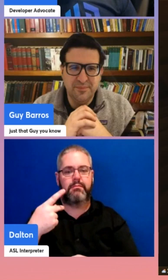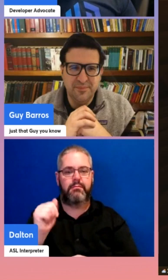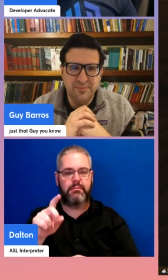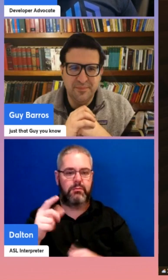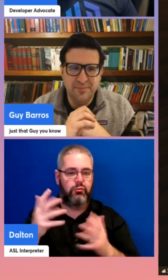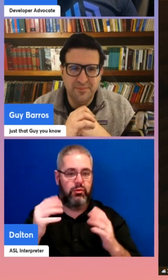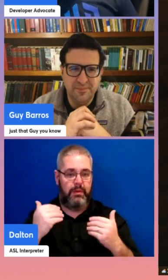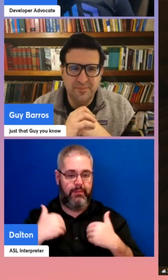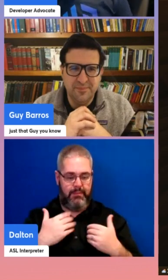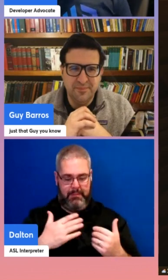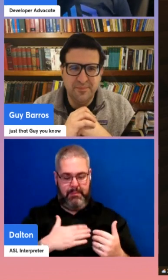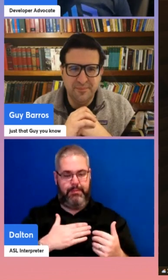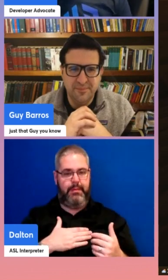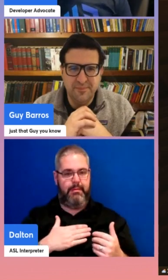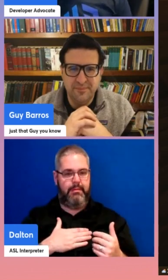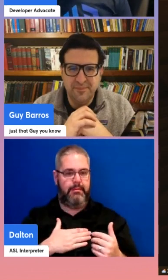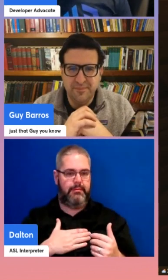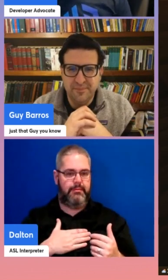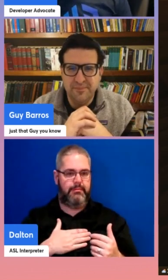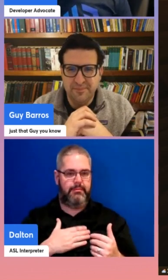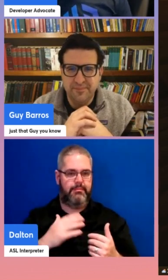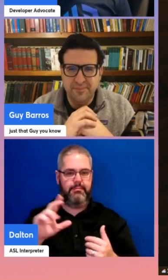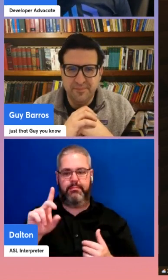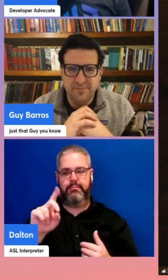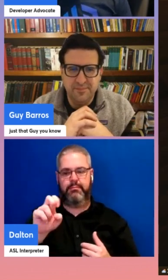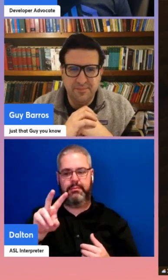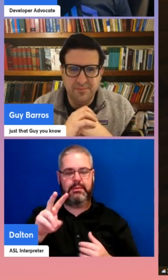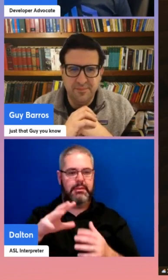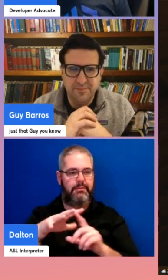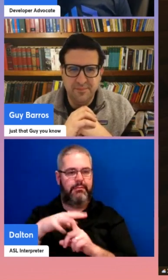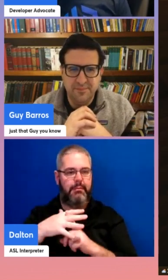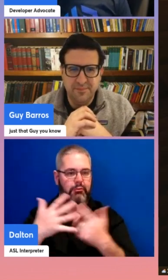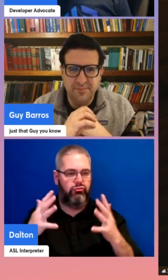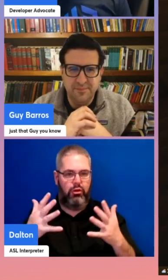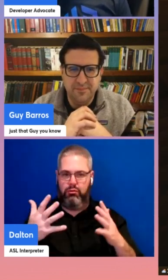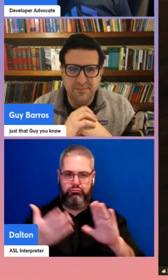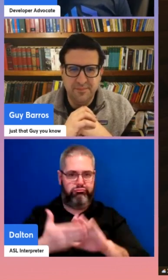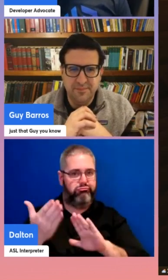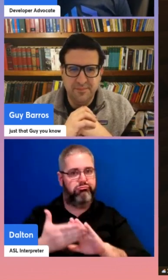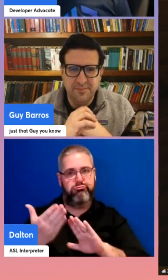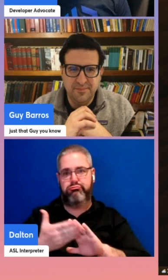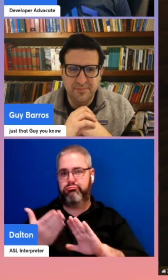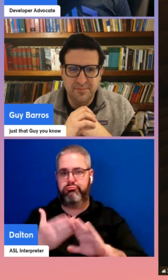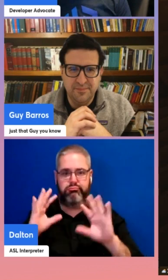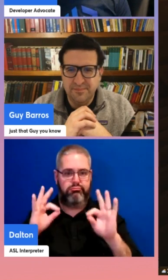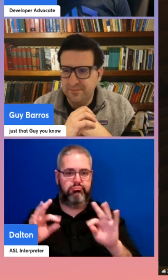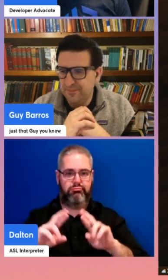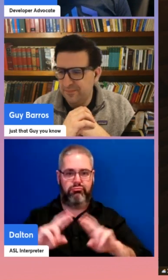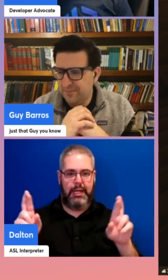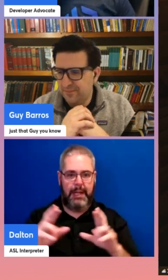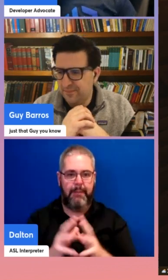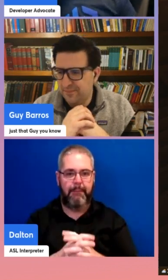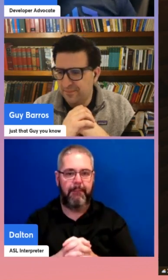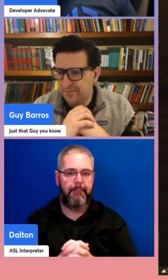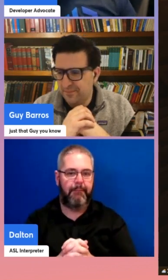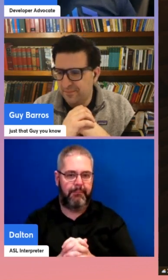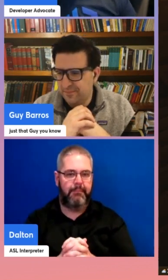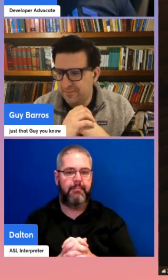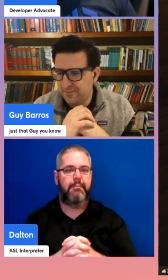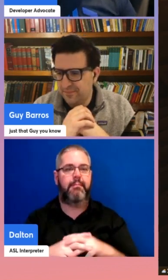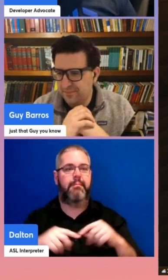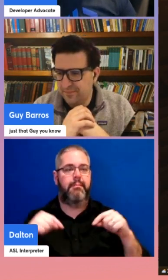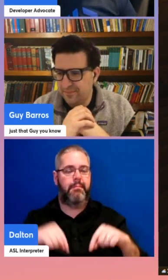my dev environment running. So let's do get svc. We're going to get